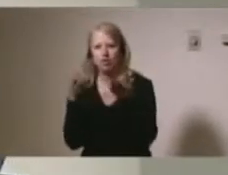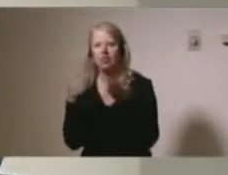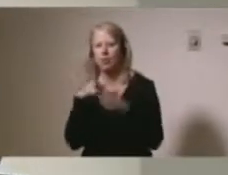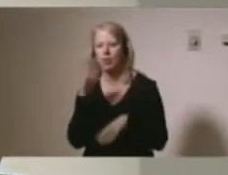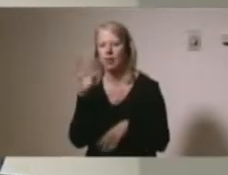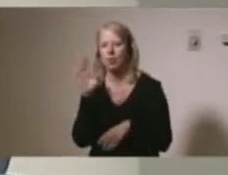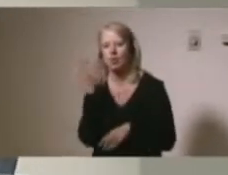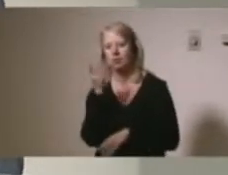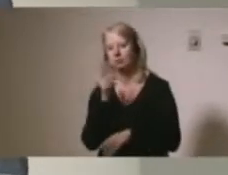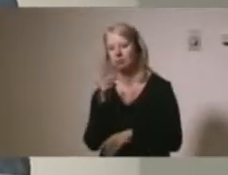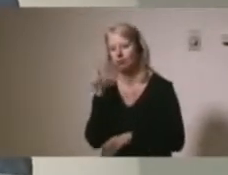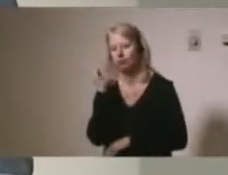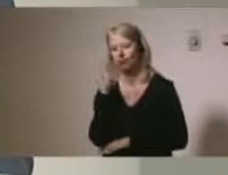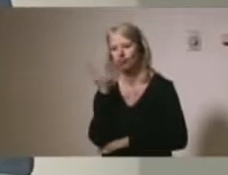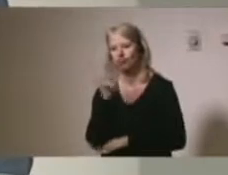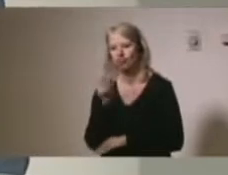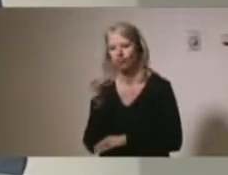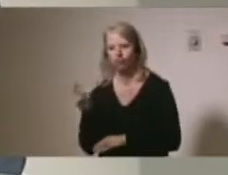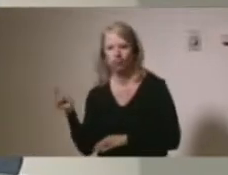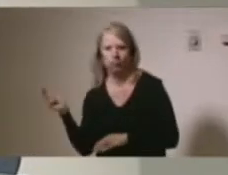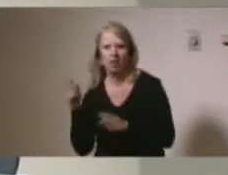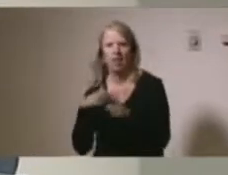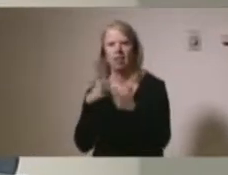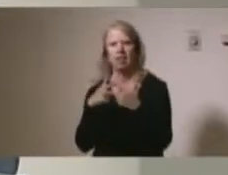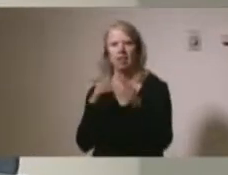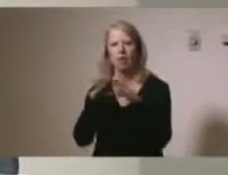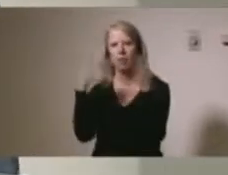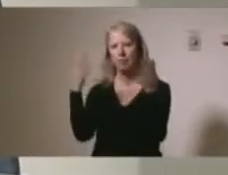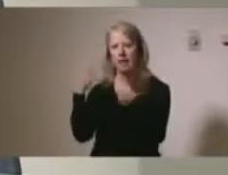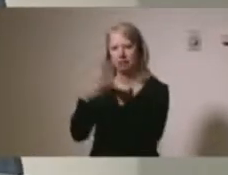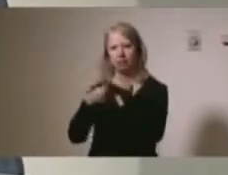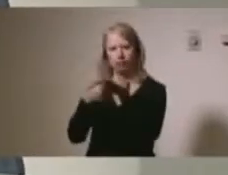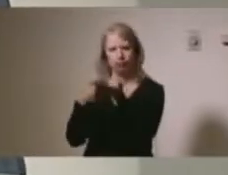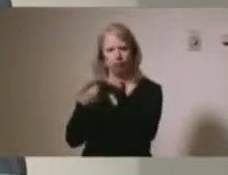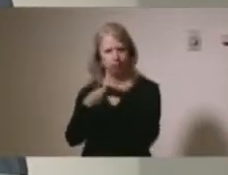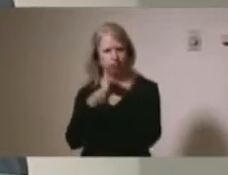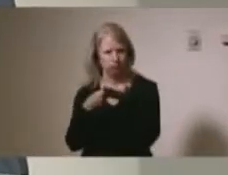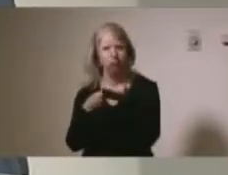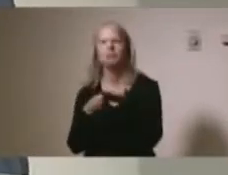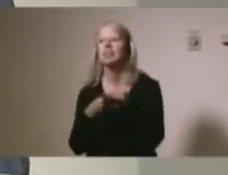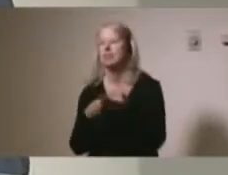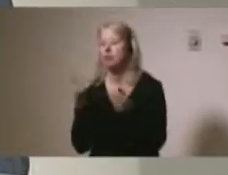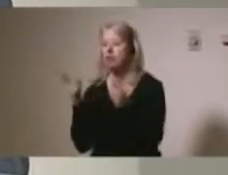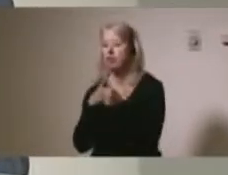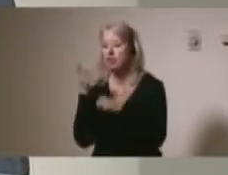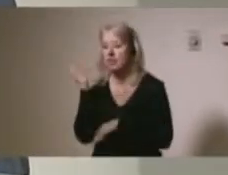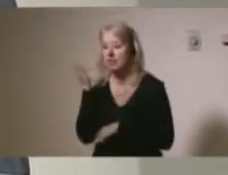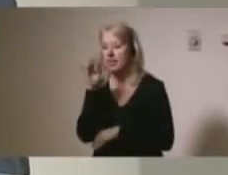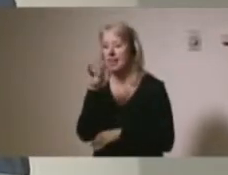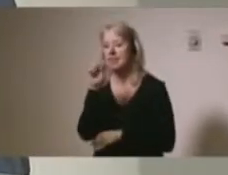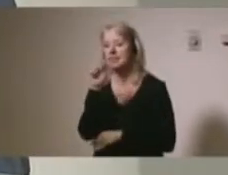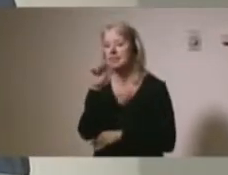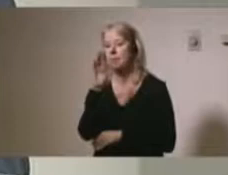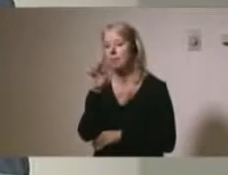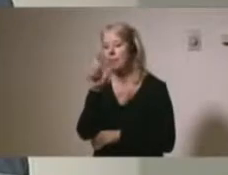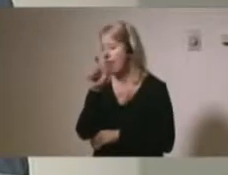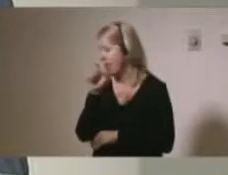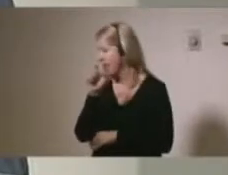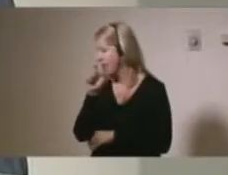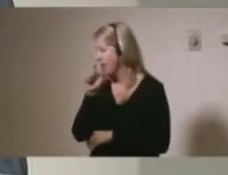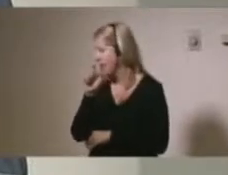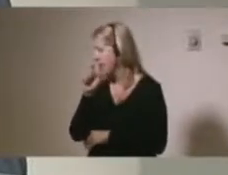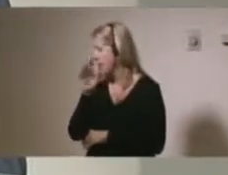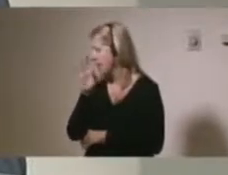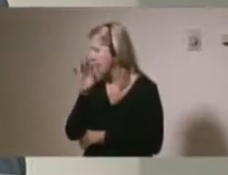other, after which we'll have a debate. So the first spokesperson is Isabelle Fleurence. She's